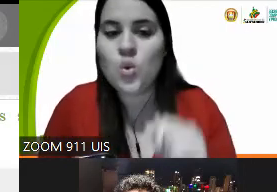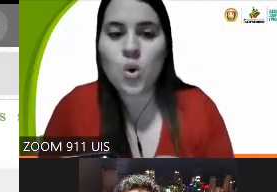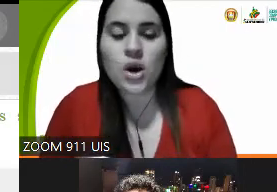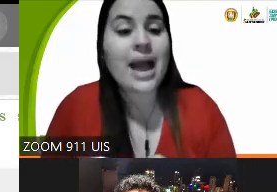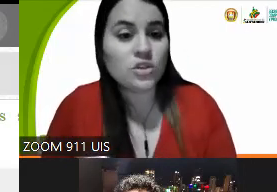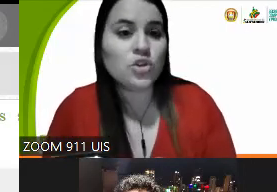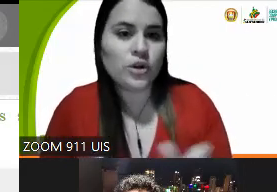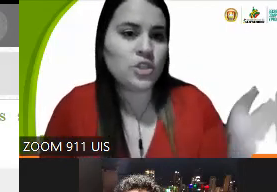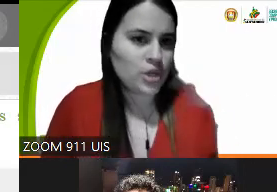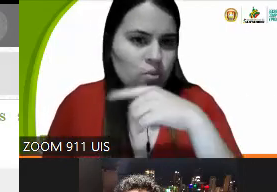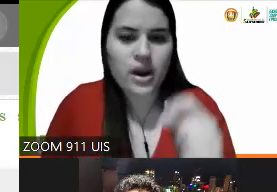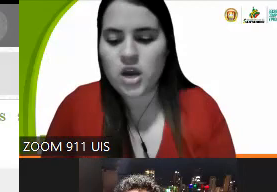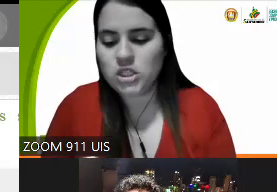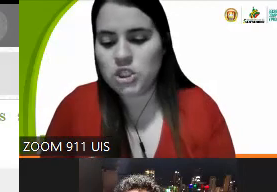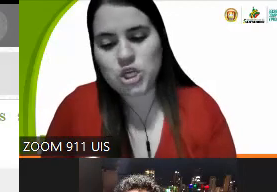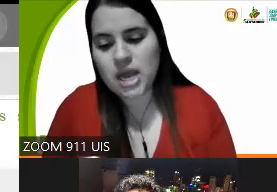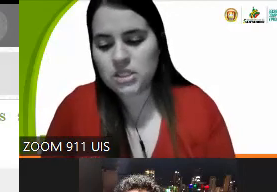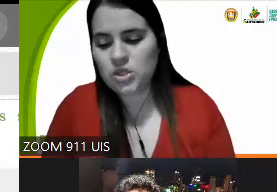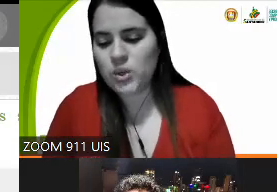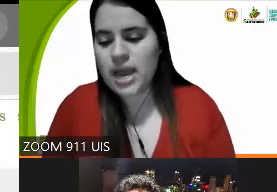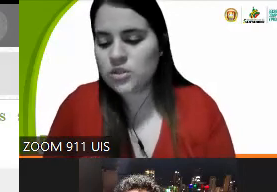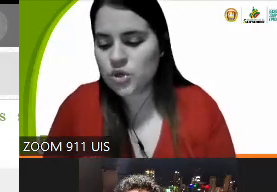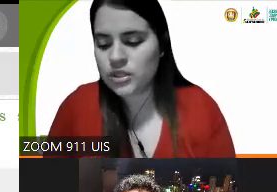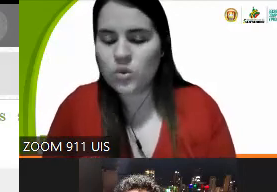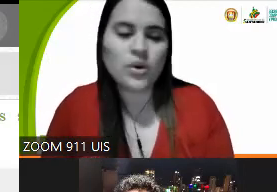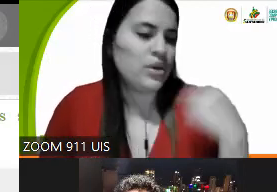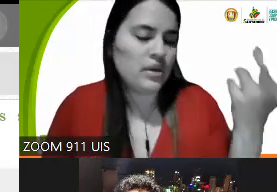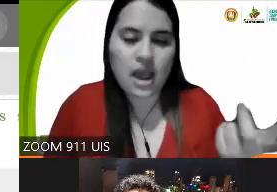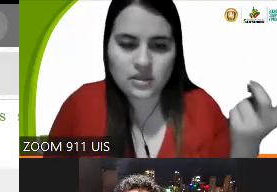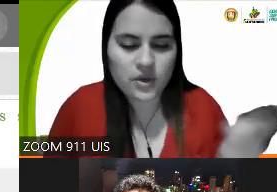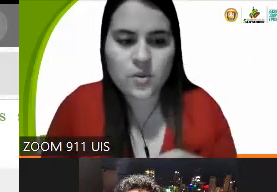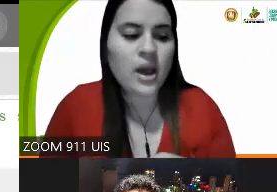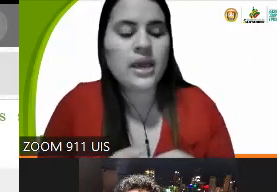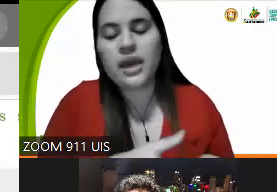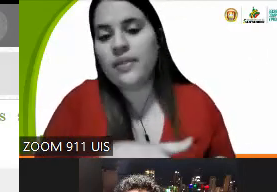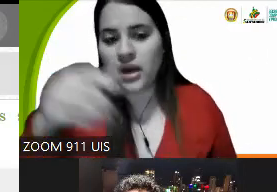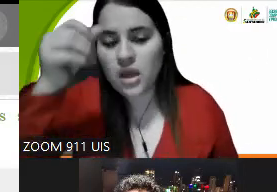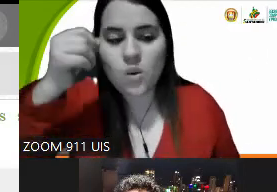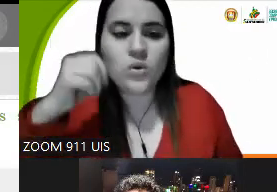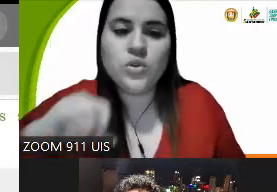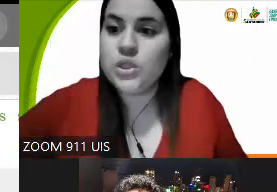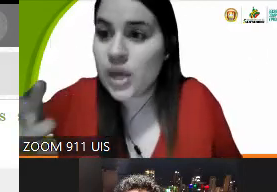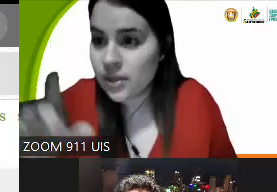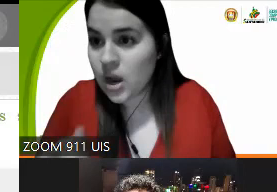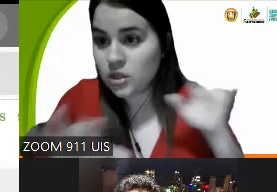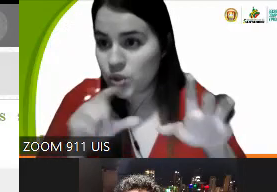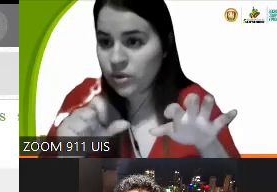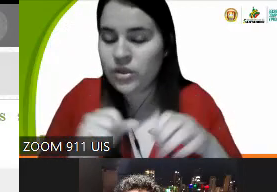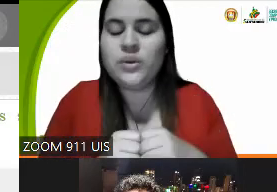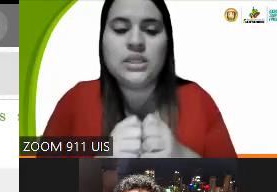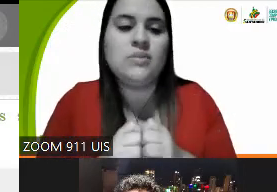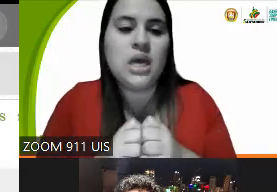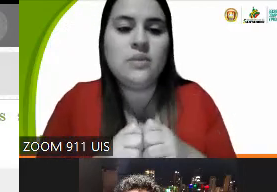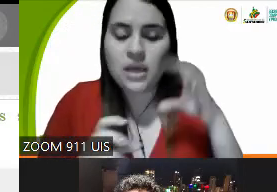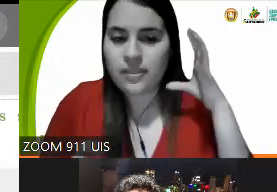type your answers. You can write on the chat your answers, or you can activate your mic, and then we'll do it together. I'll do it with